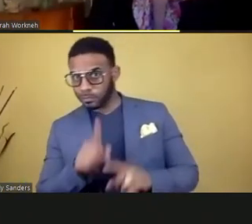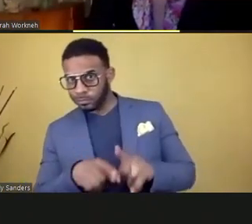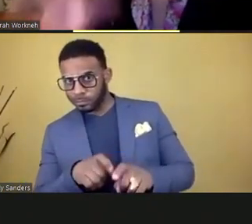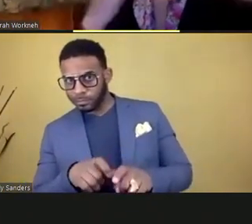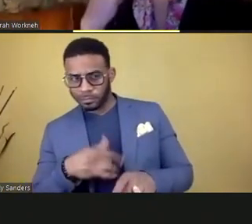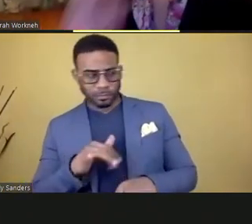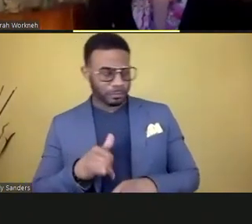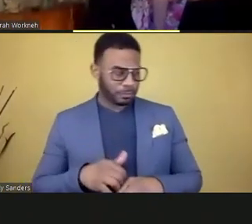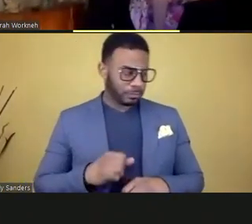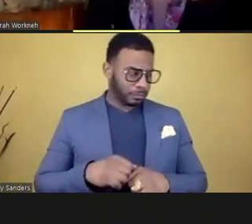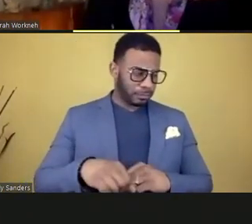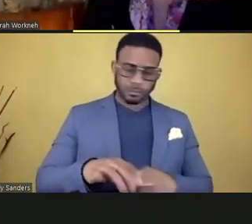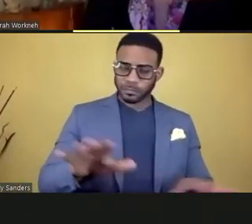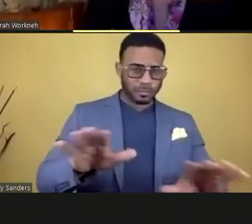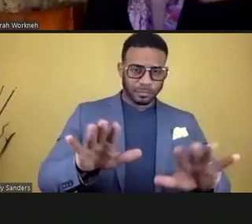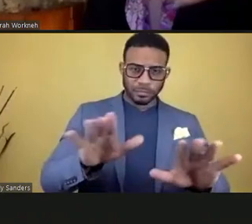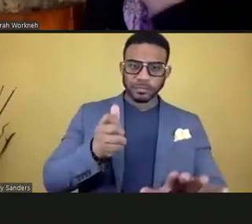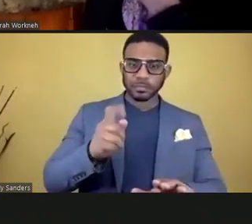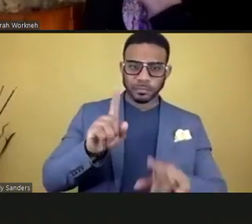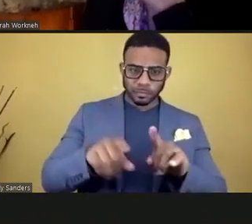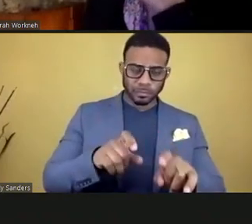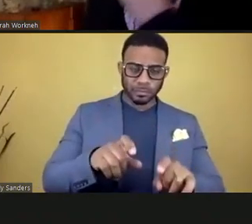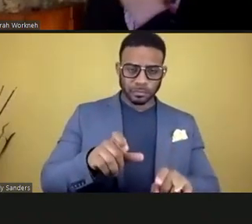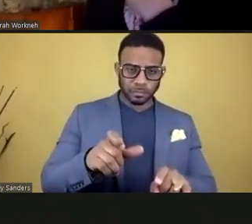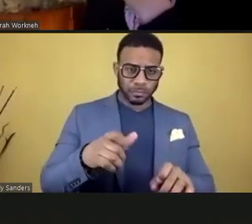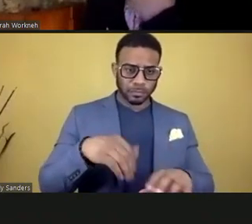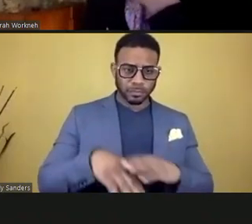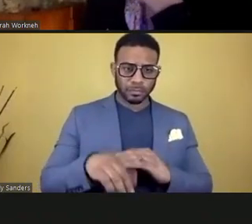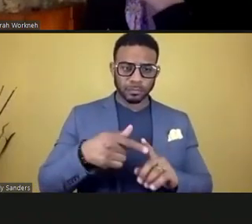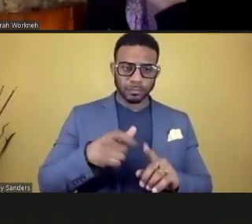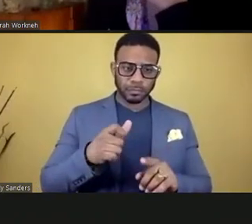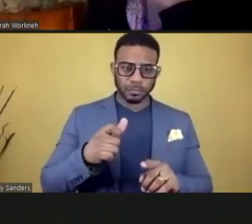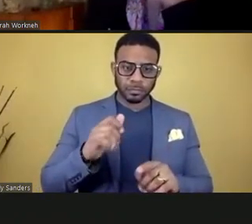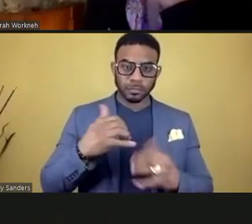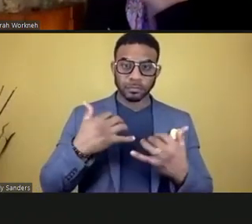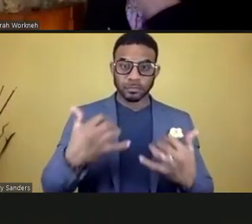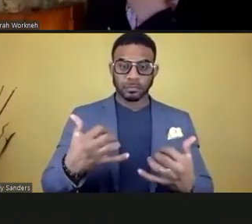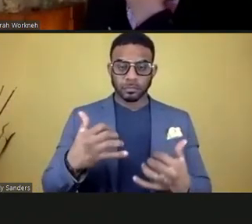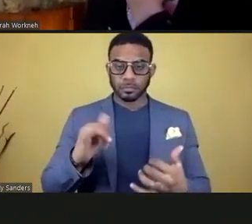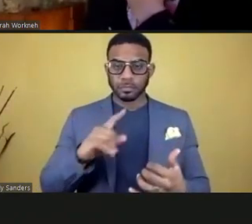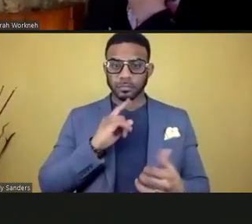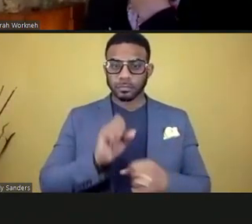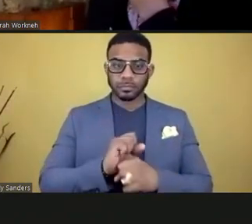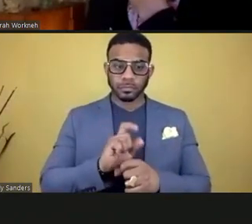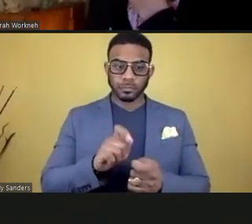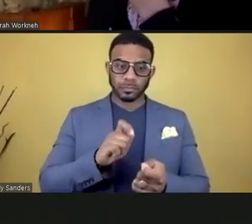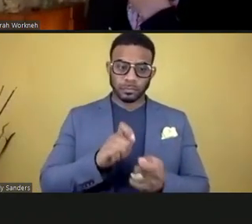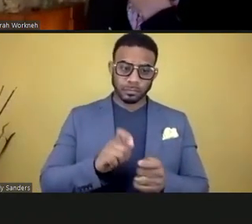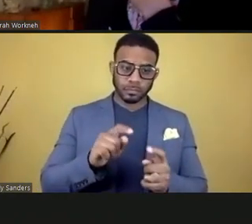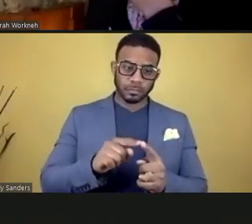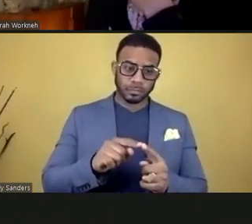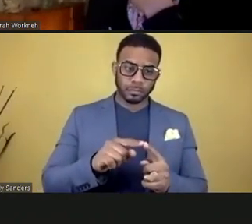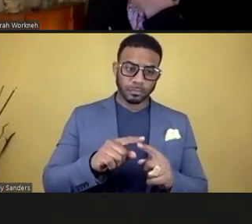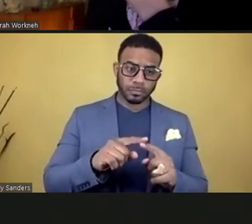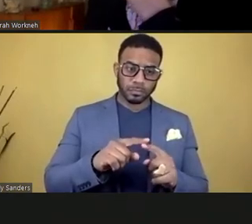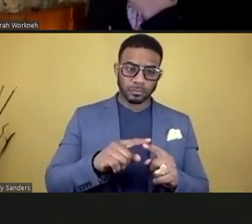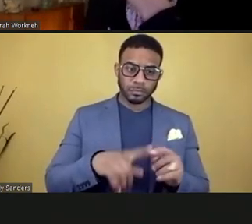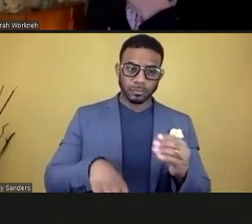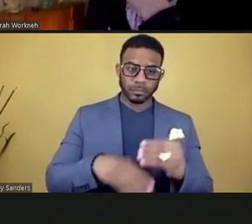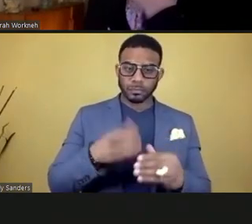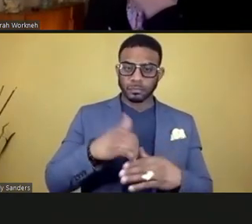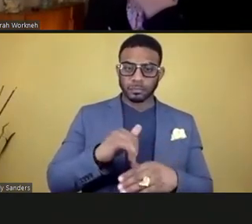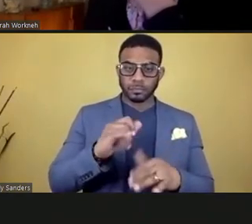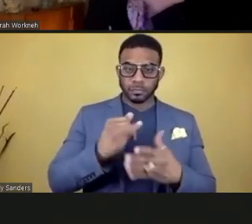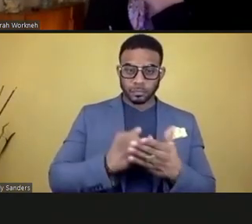lot. No, there's a couple questions coming in from the audience that's really specific to the container, right? That the